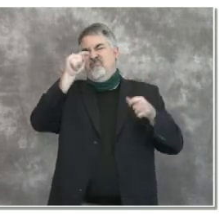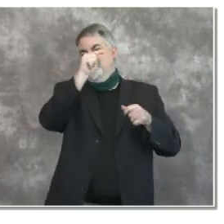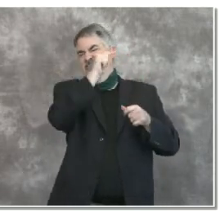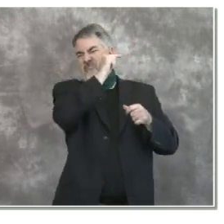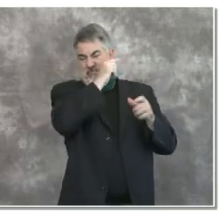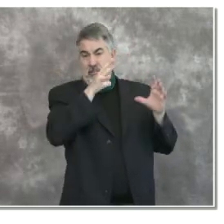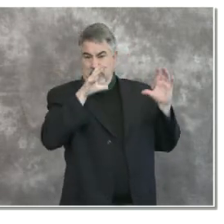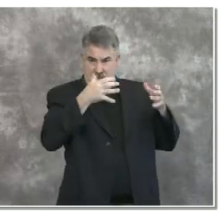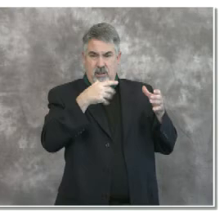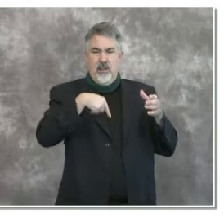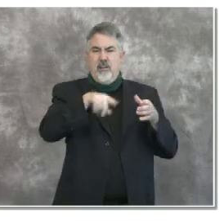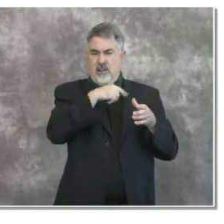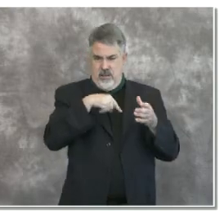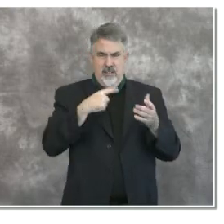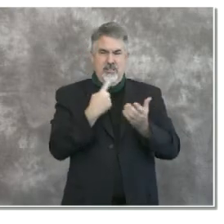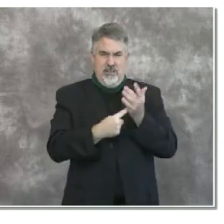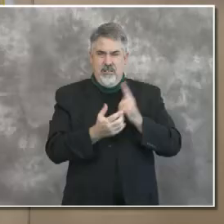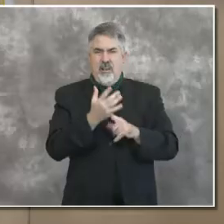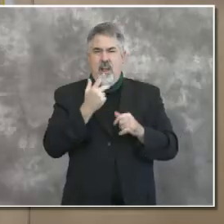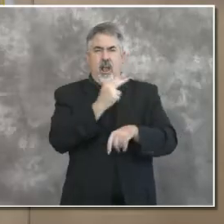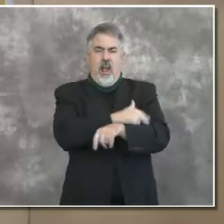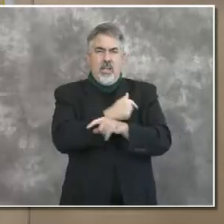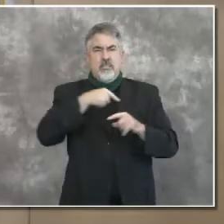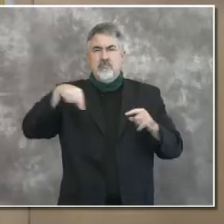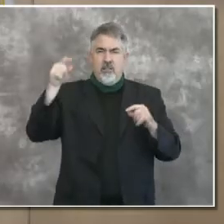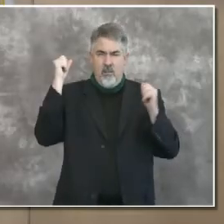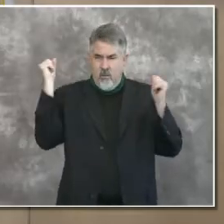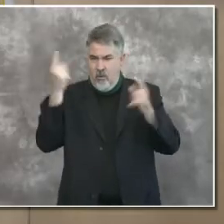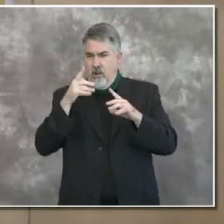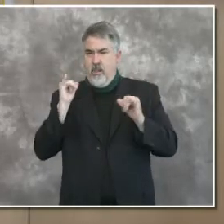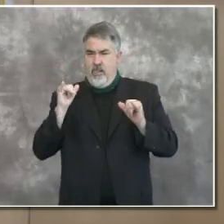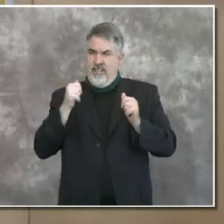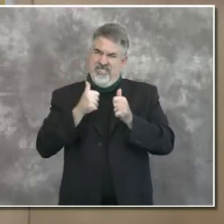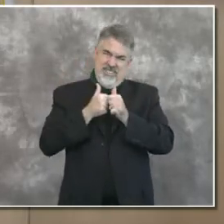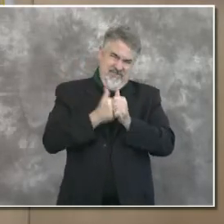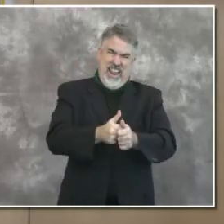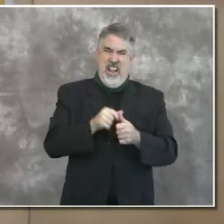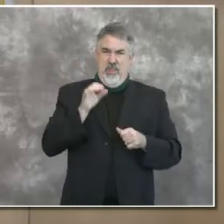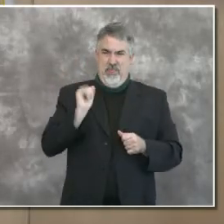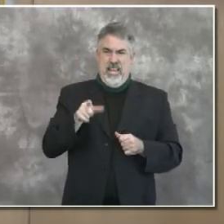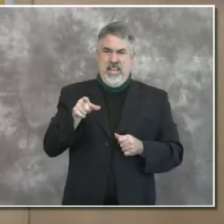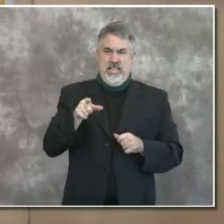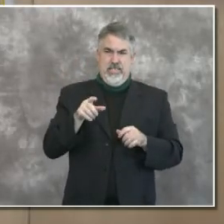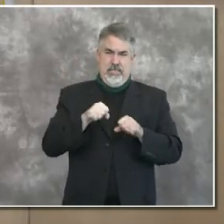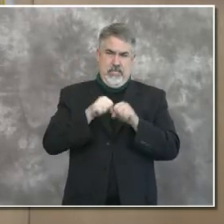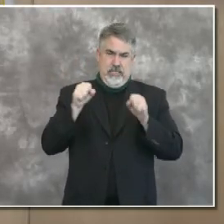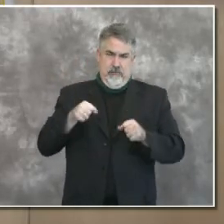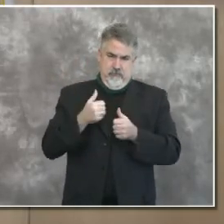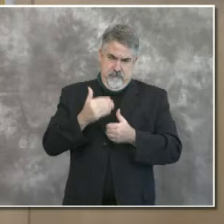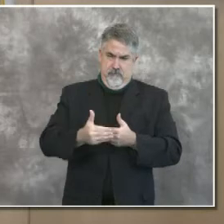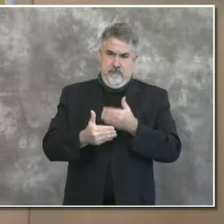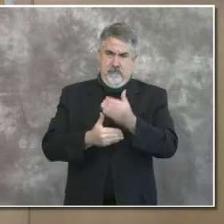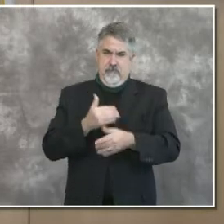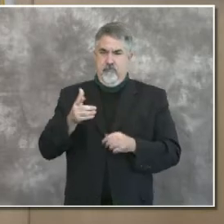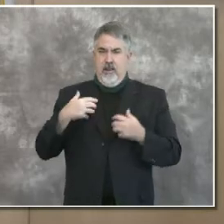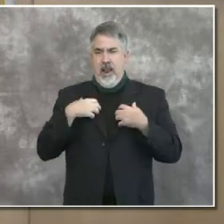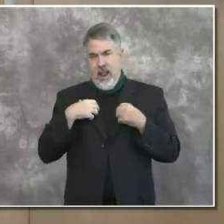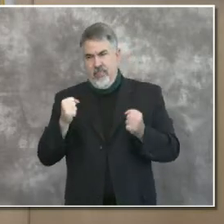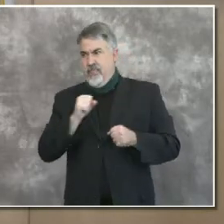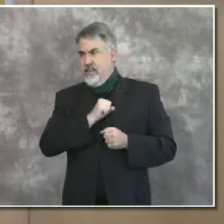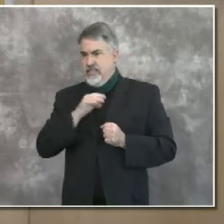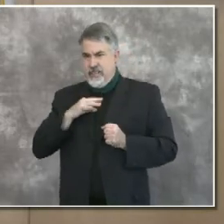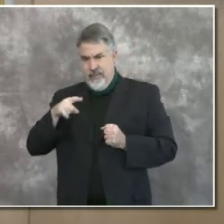hospitals, our clinics, and many community partners. Our public health staff stuck with all of our